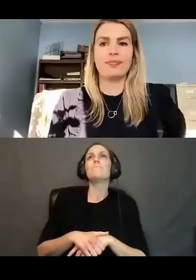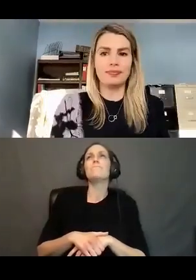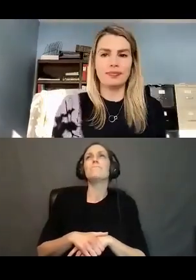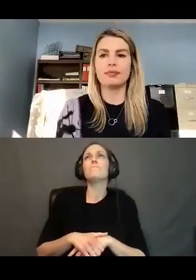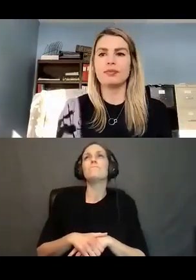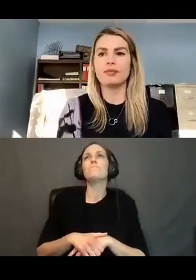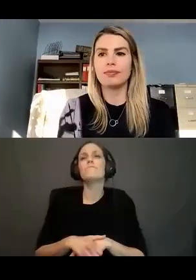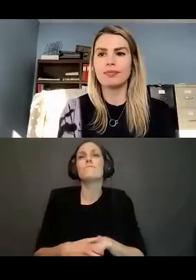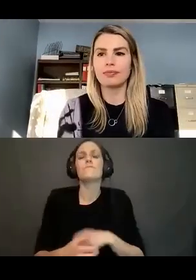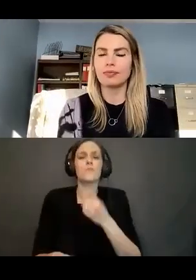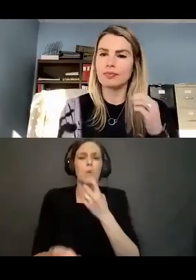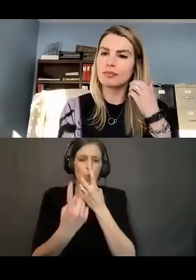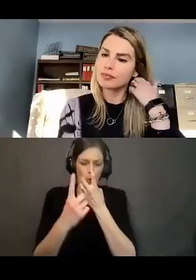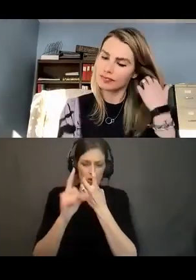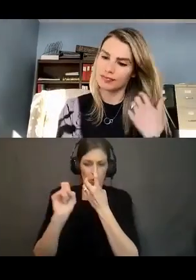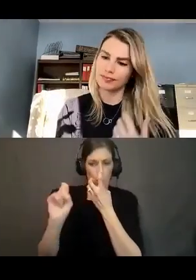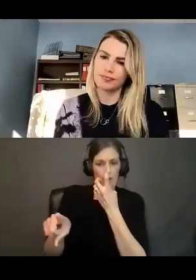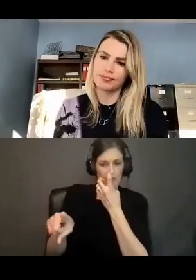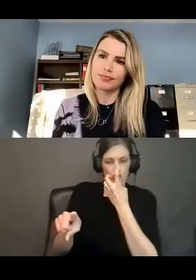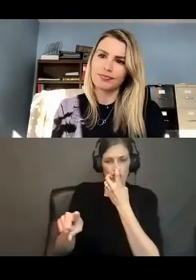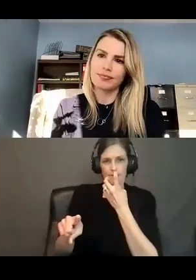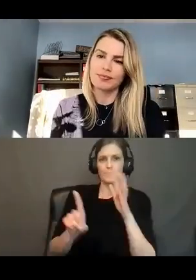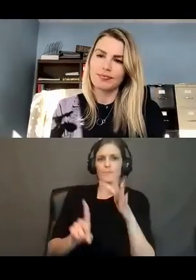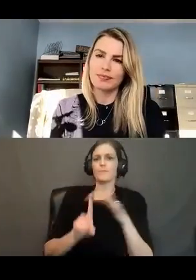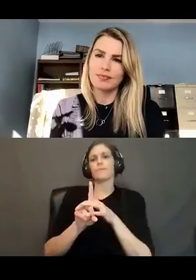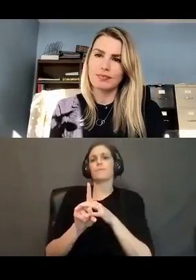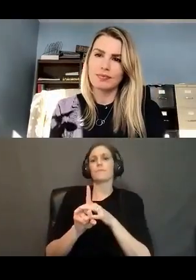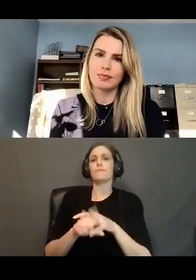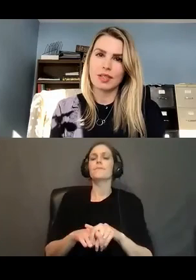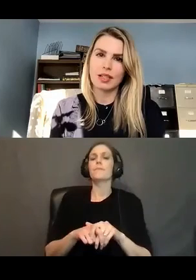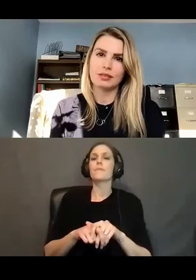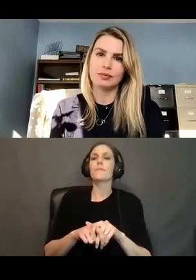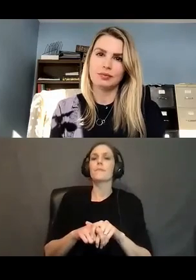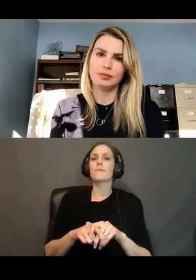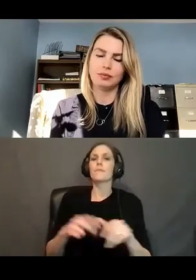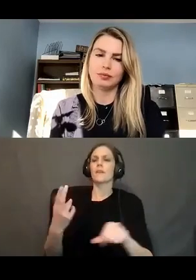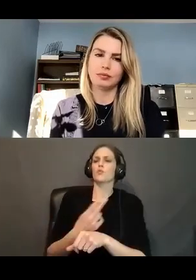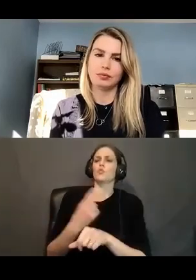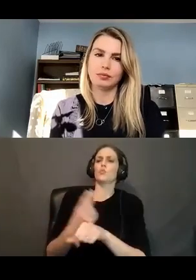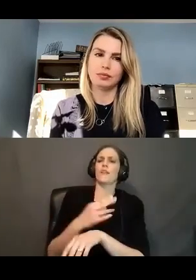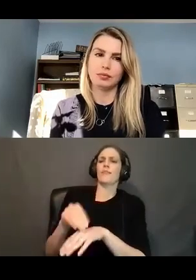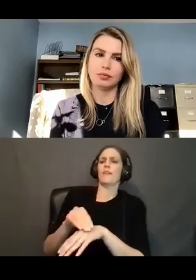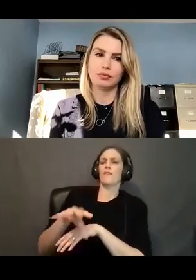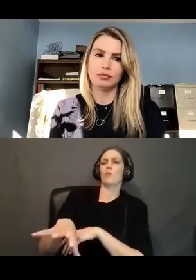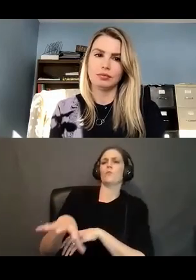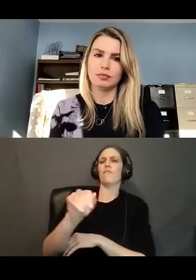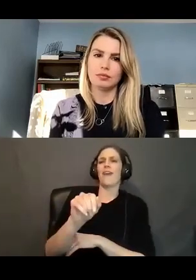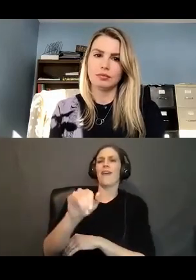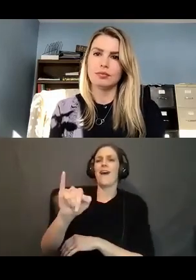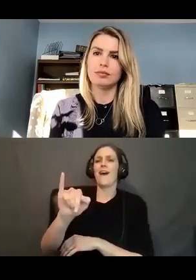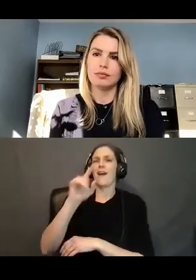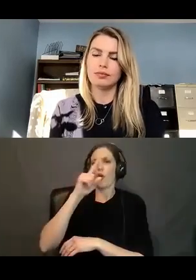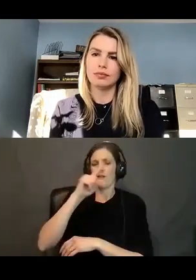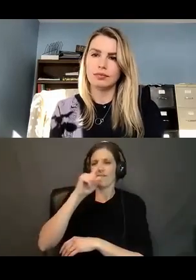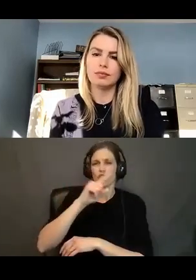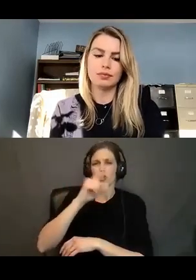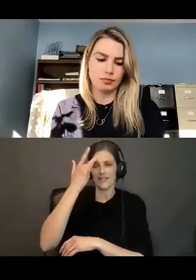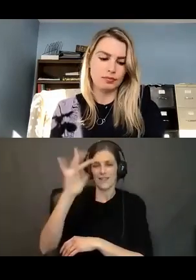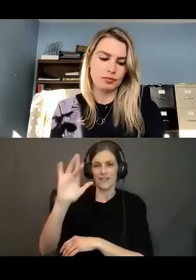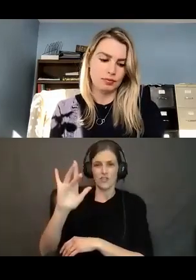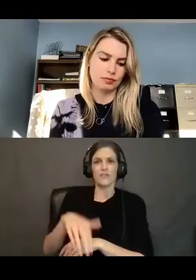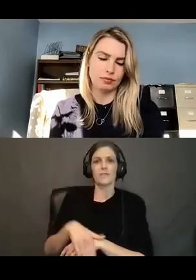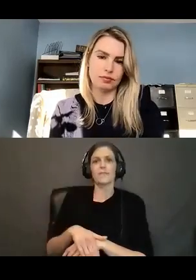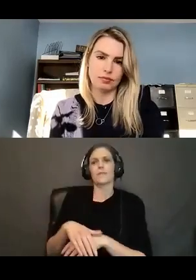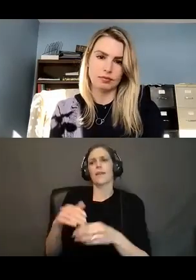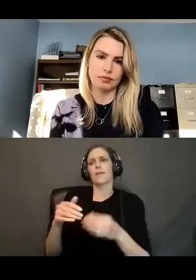one of the questions that came up is about using the influence of artificial intelligence, AI, in marketing